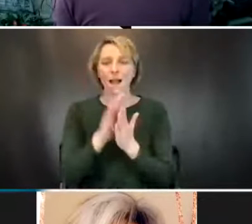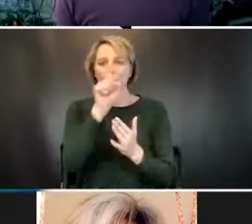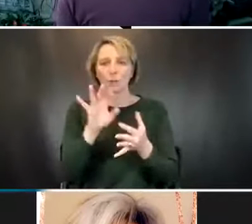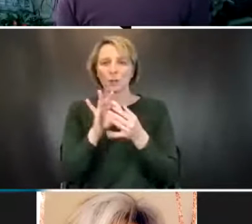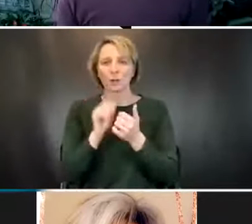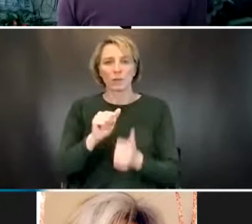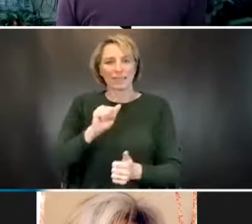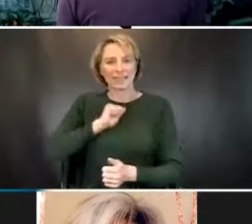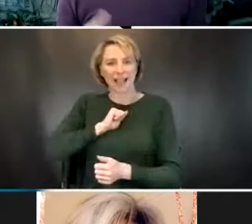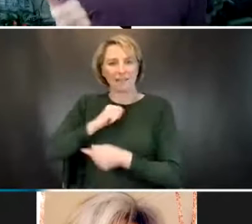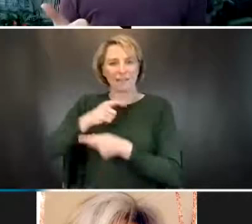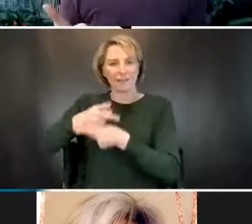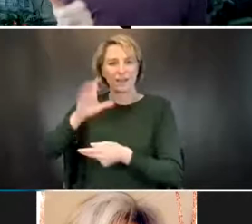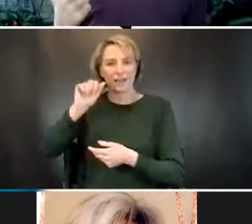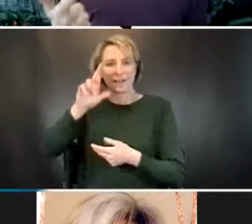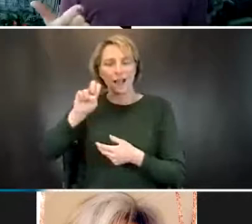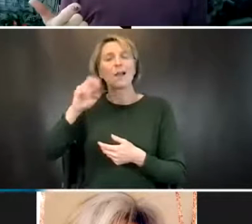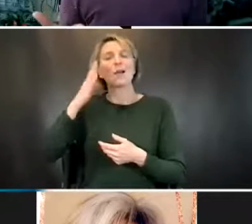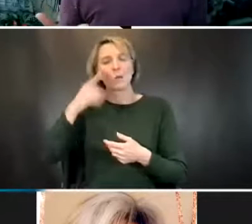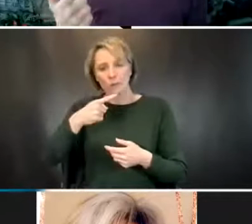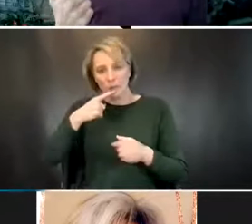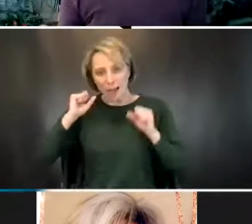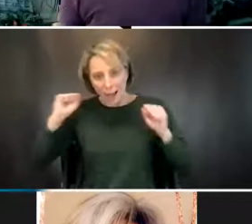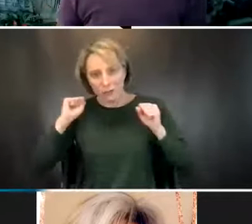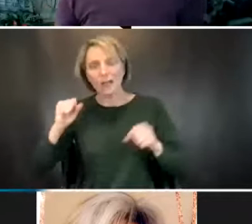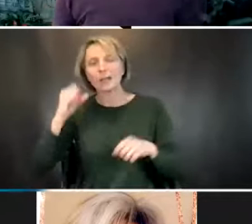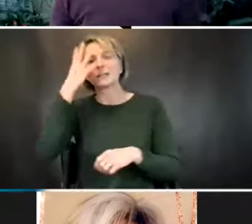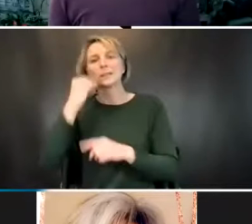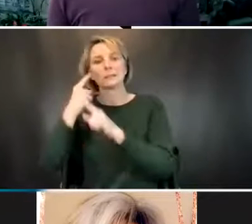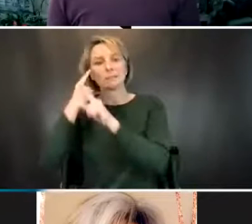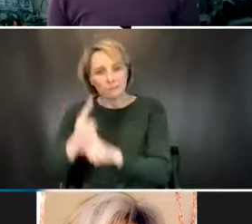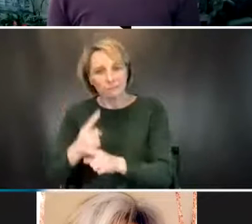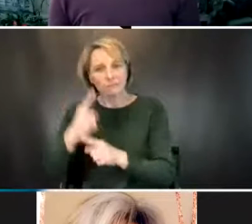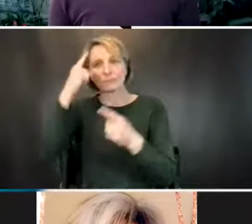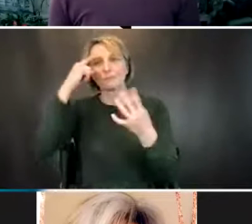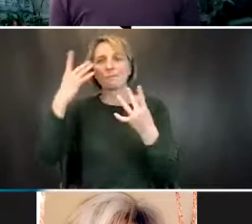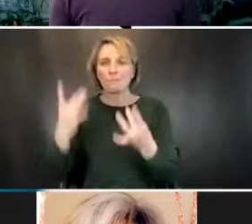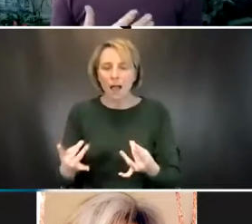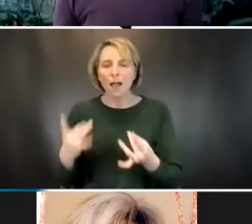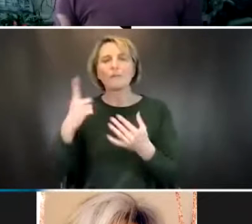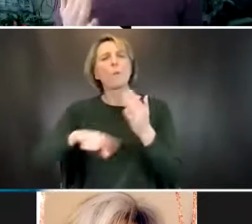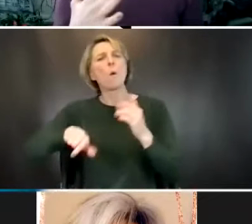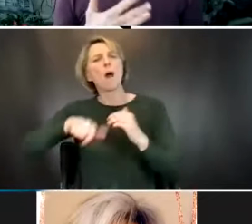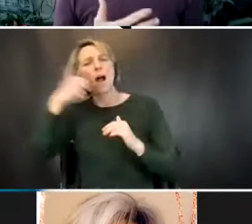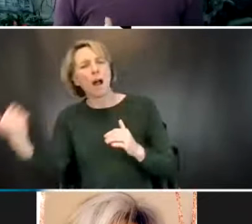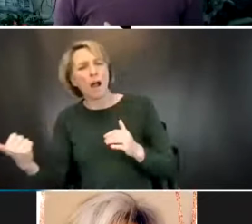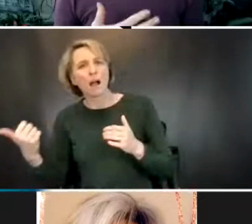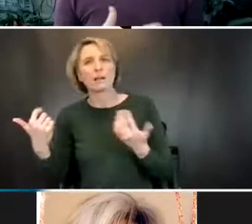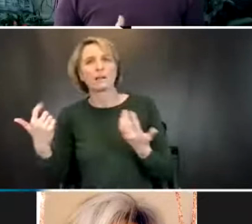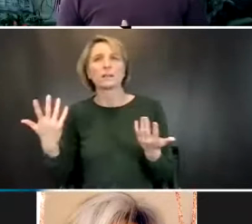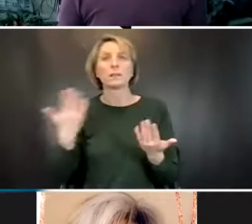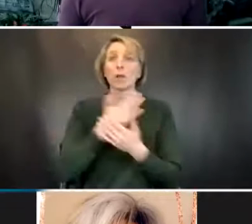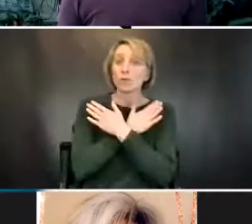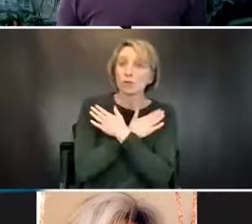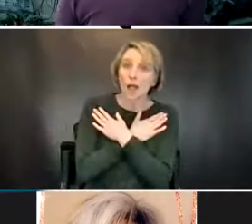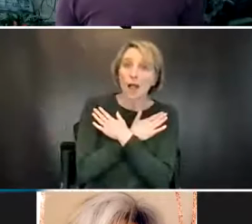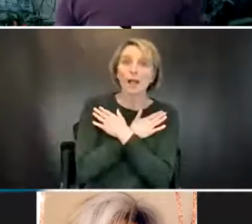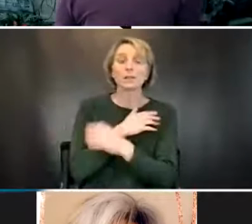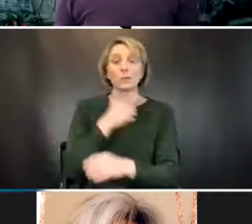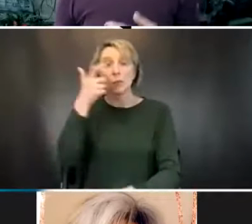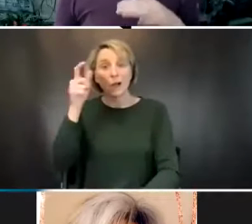is considered self-care besides exercise, sufficient sleep, and mindfulness-related exercises? Are resting and watching TV, reading